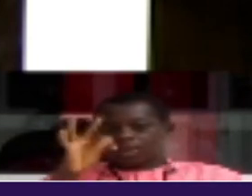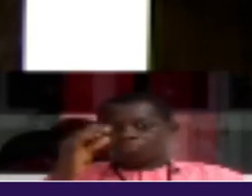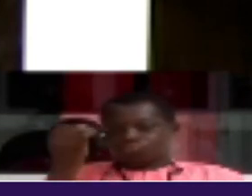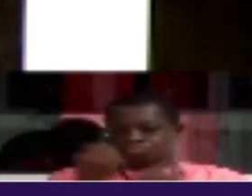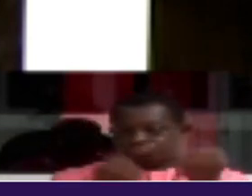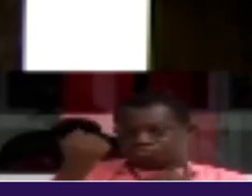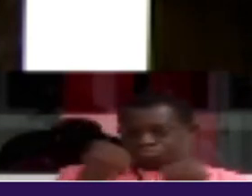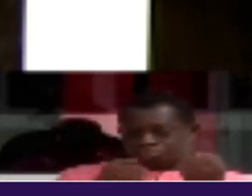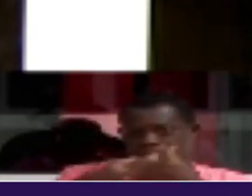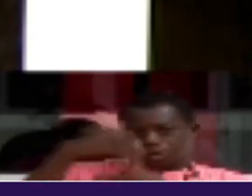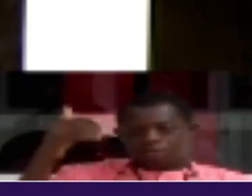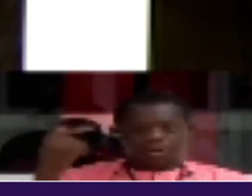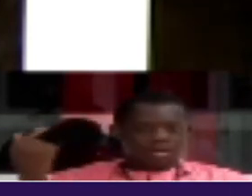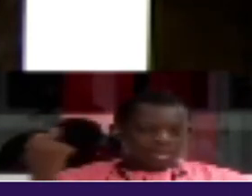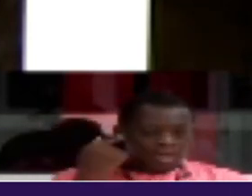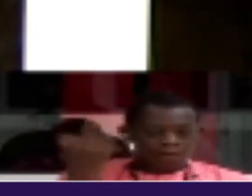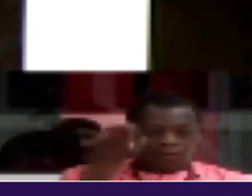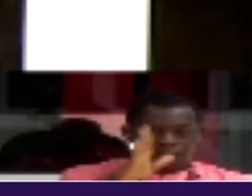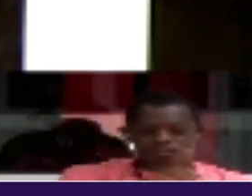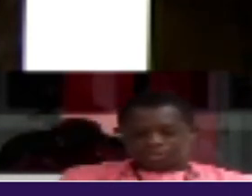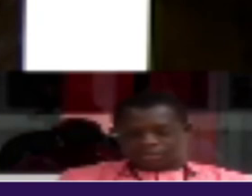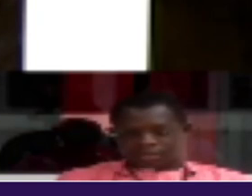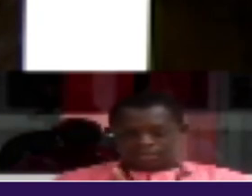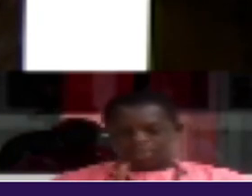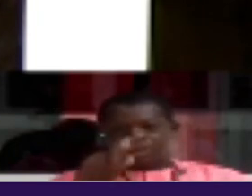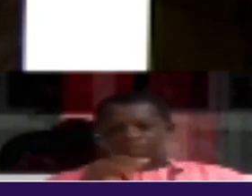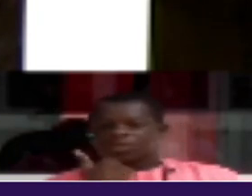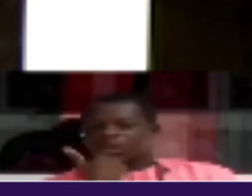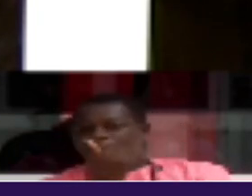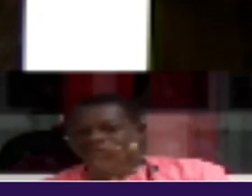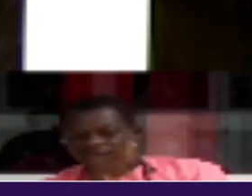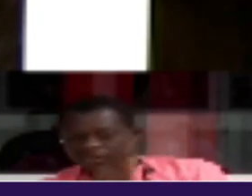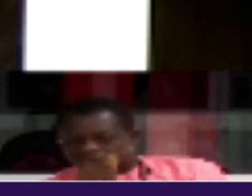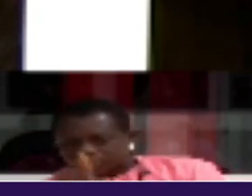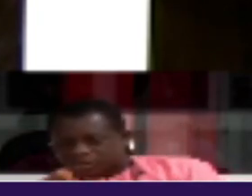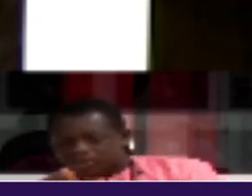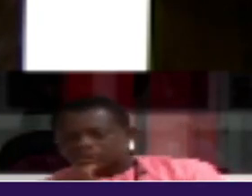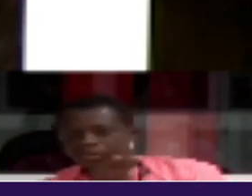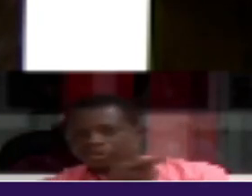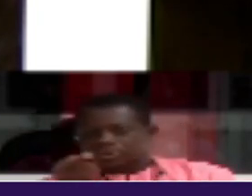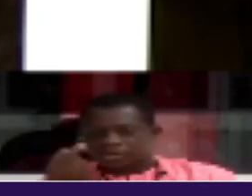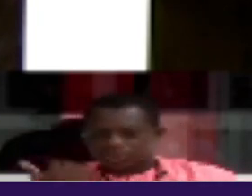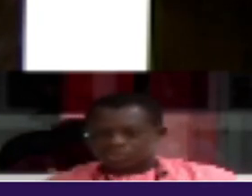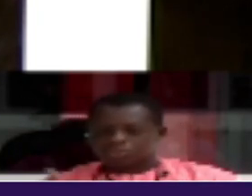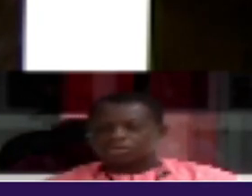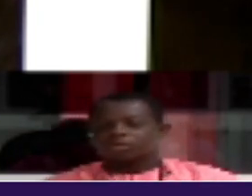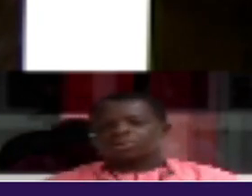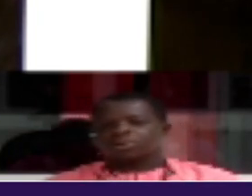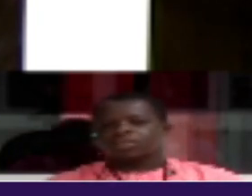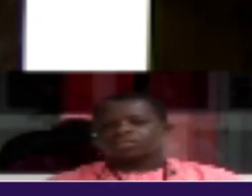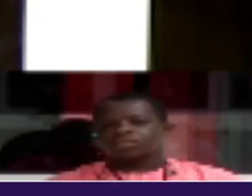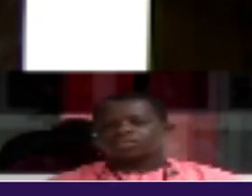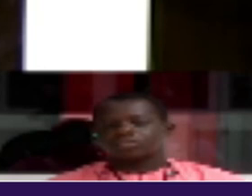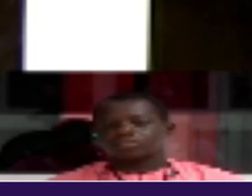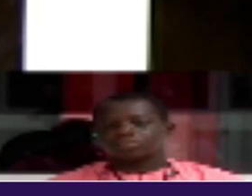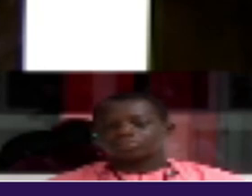out, we do hear from them. Then we ask, they say that, you know, this is that, this these people are going